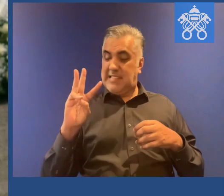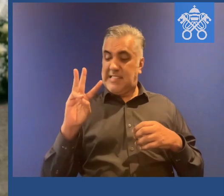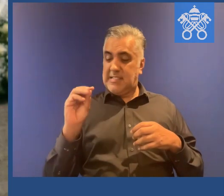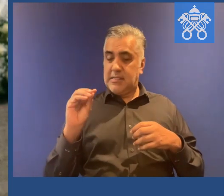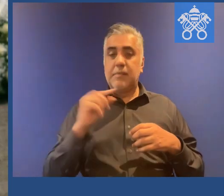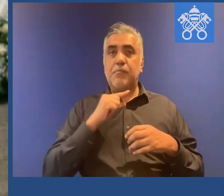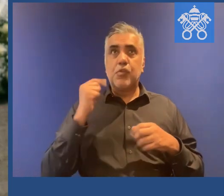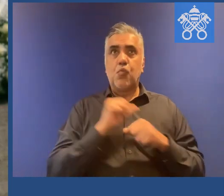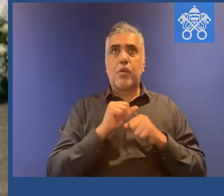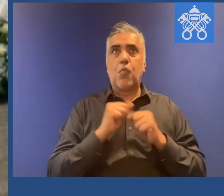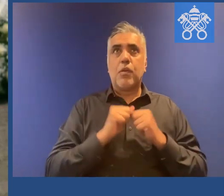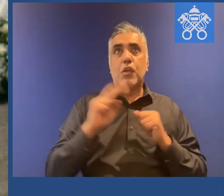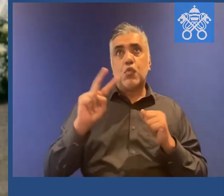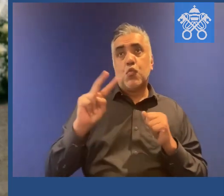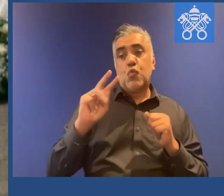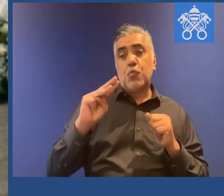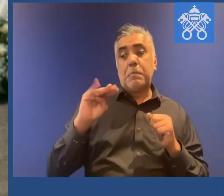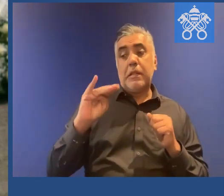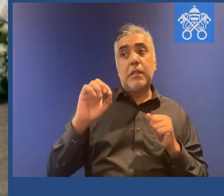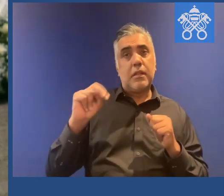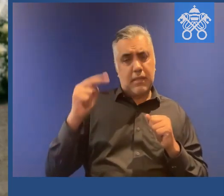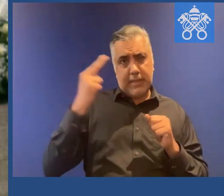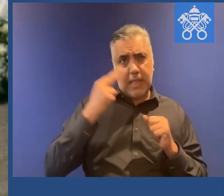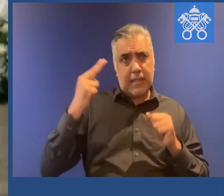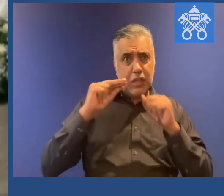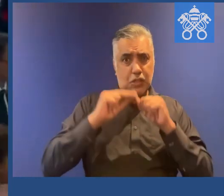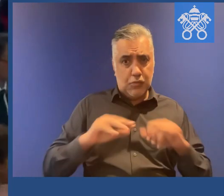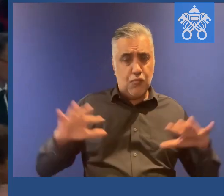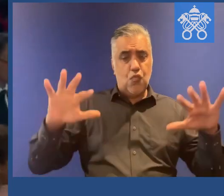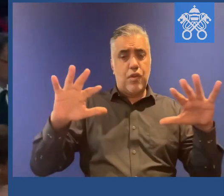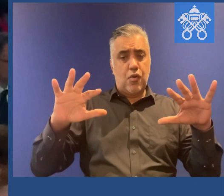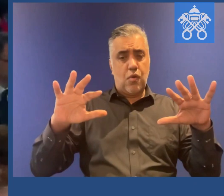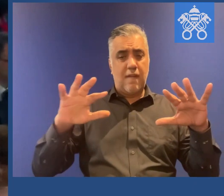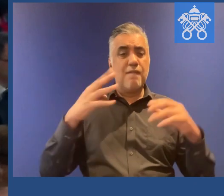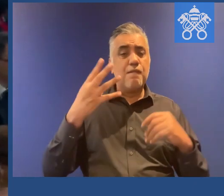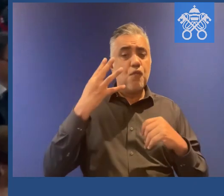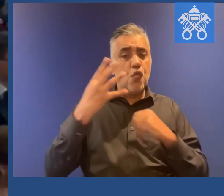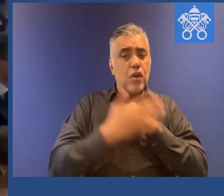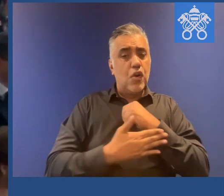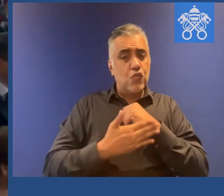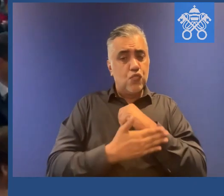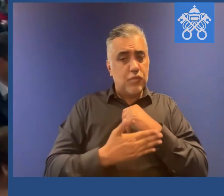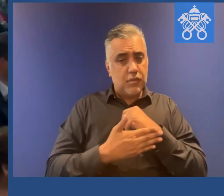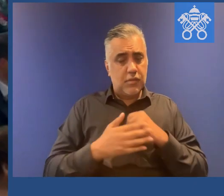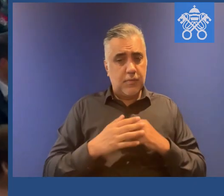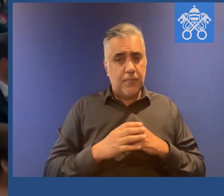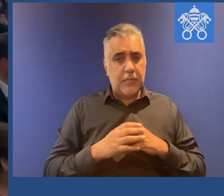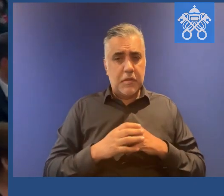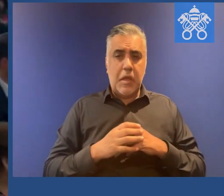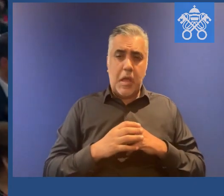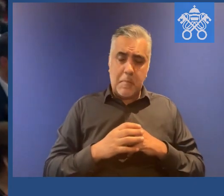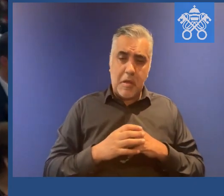the estimated 2 million Catholics spread across 4 countries.